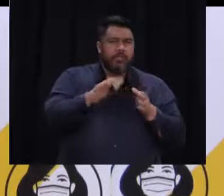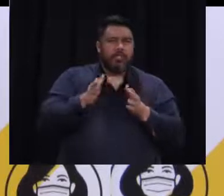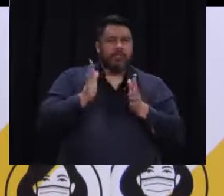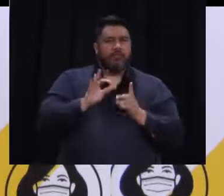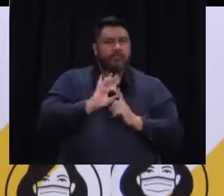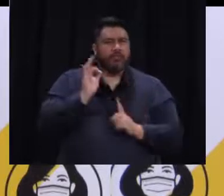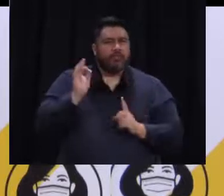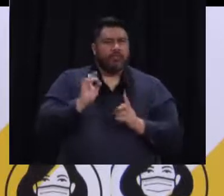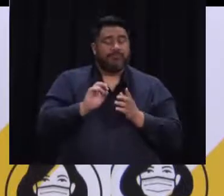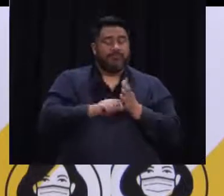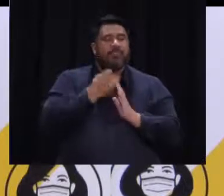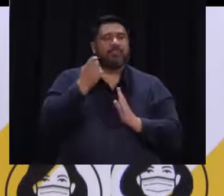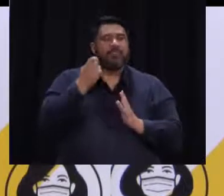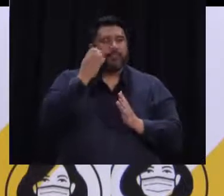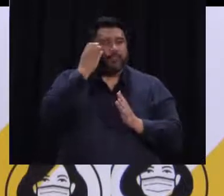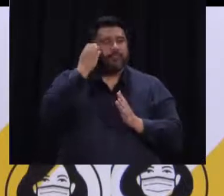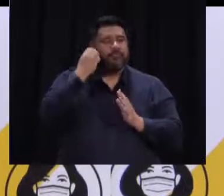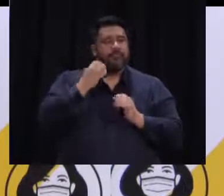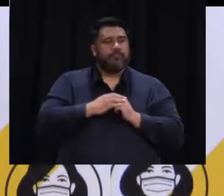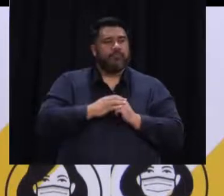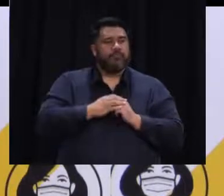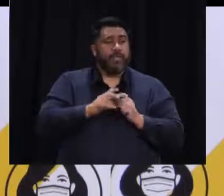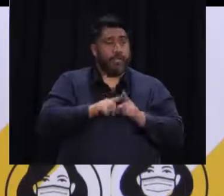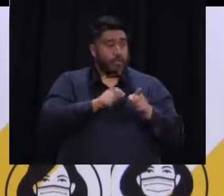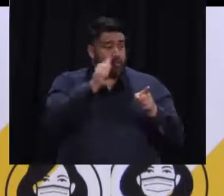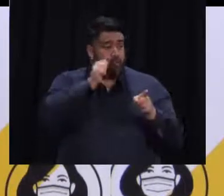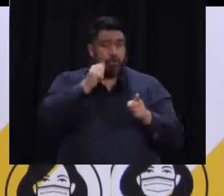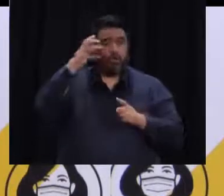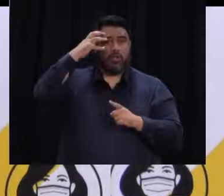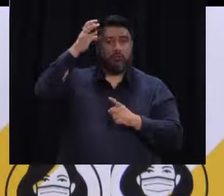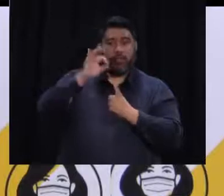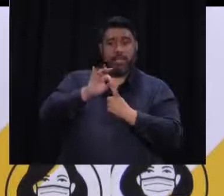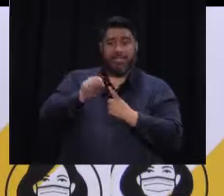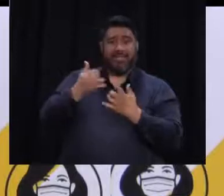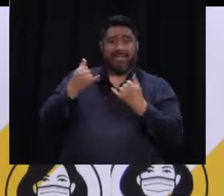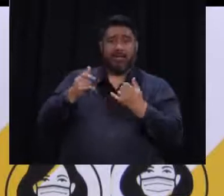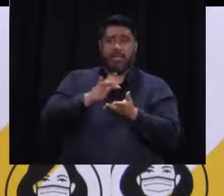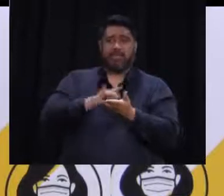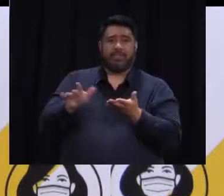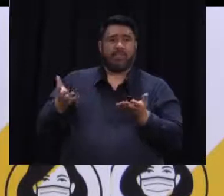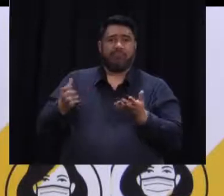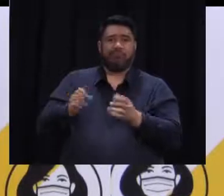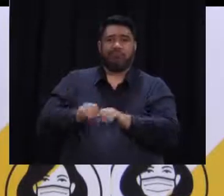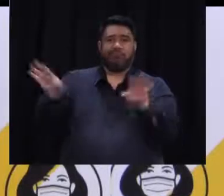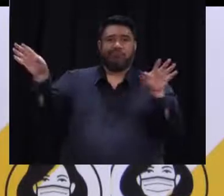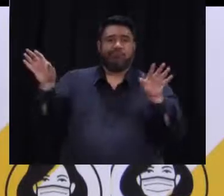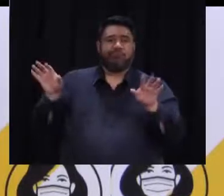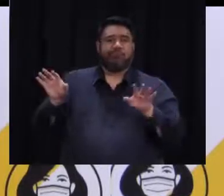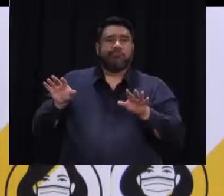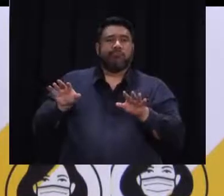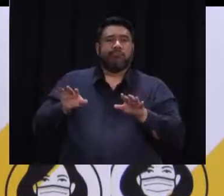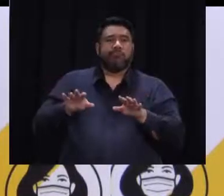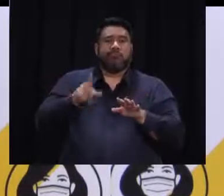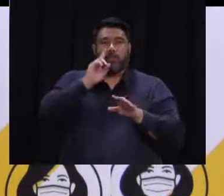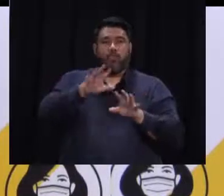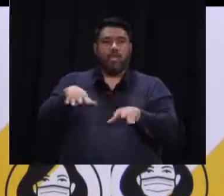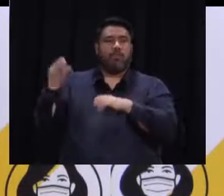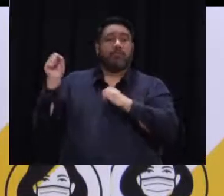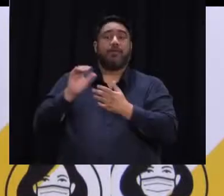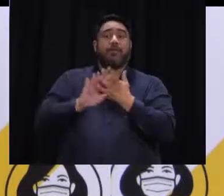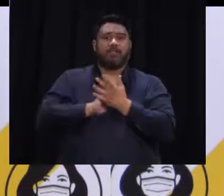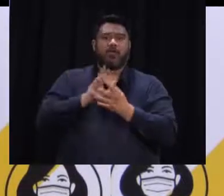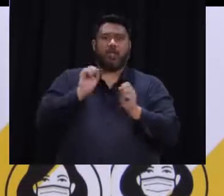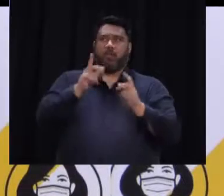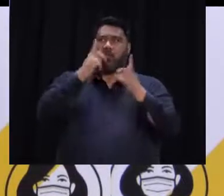or change to make sure things work. And as you know, with the Crown Plaza, it's emptied out from its current cohort. That gives us an opportunity to take a look